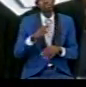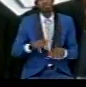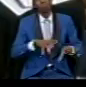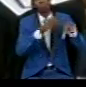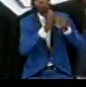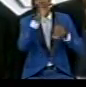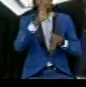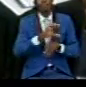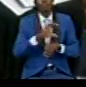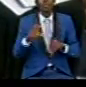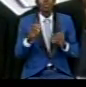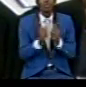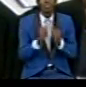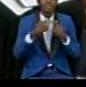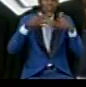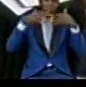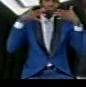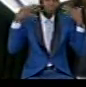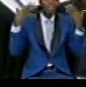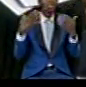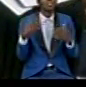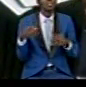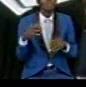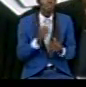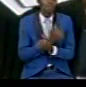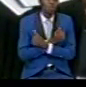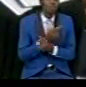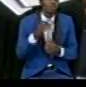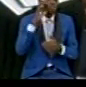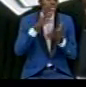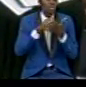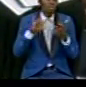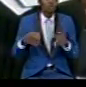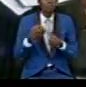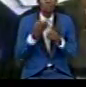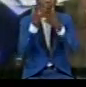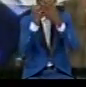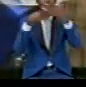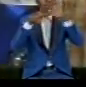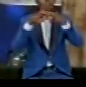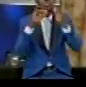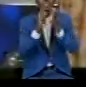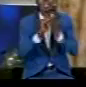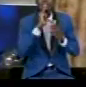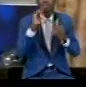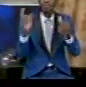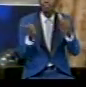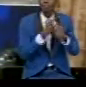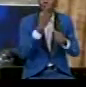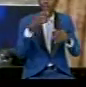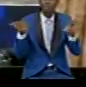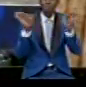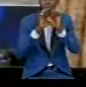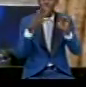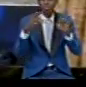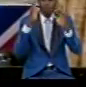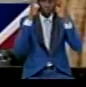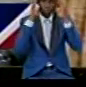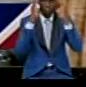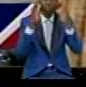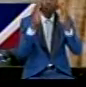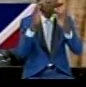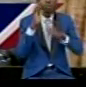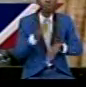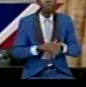their affection. They will exclude you from heaven. That's the important thing to consider. They will exclude you that